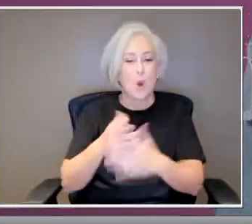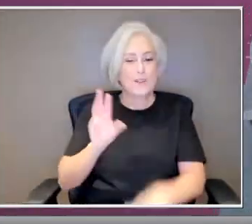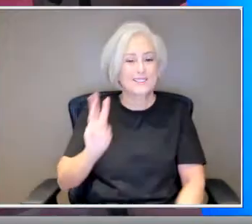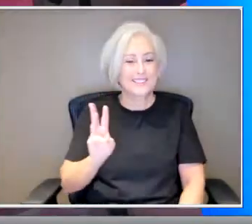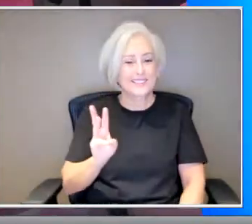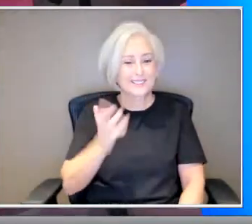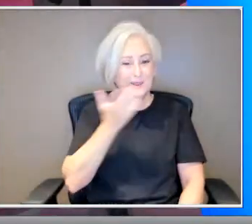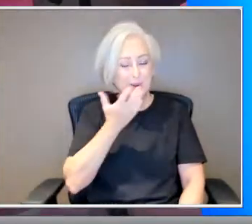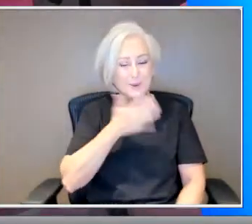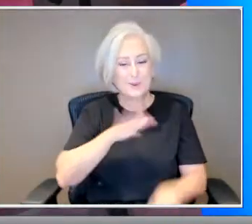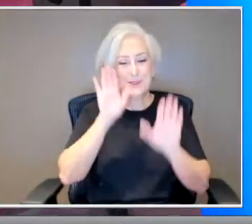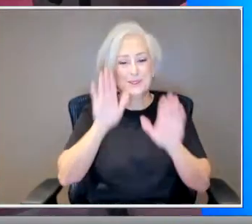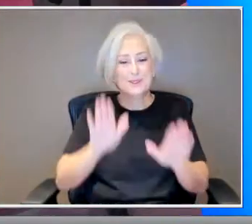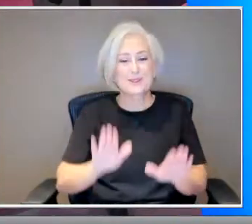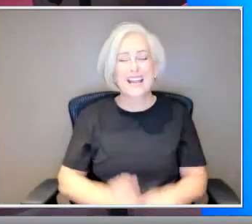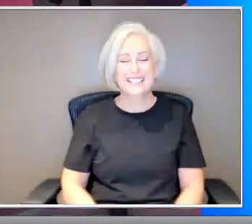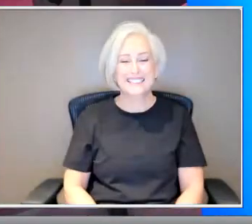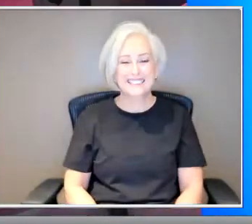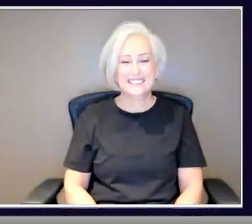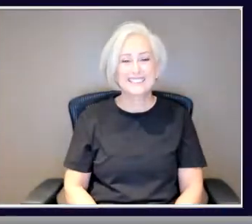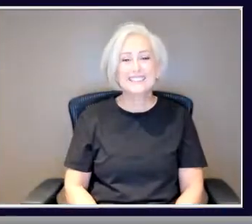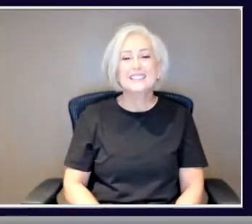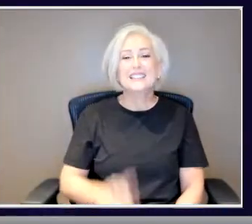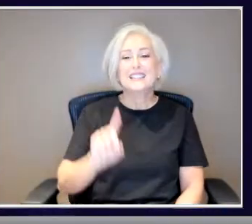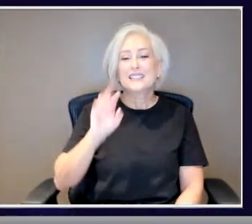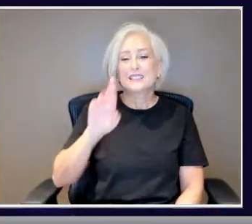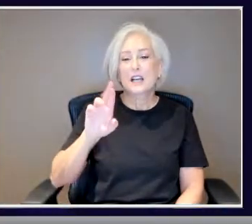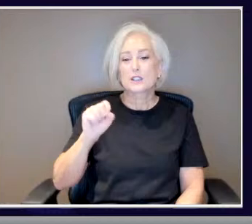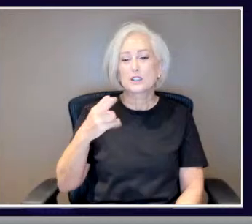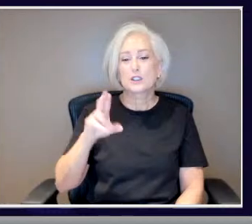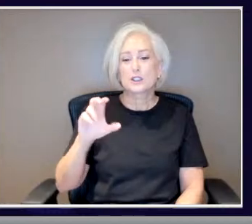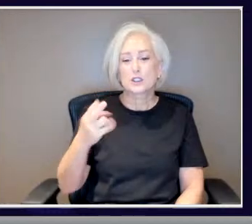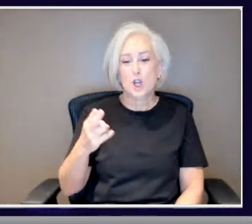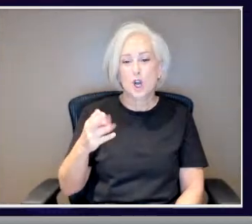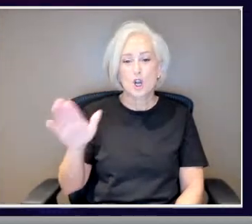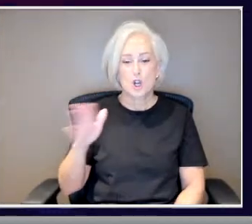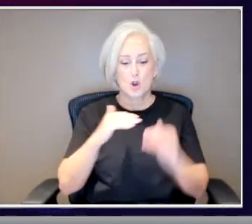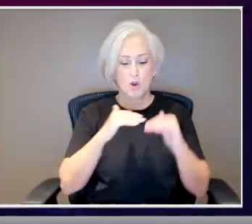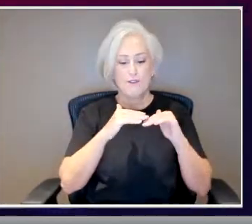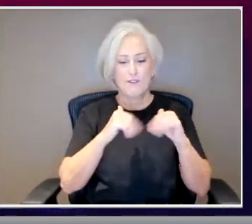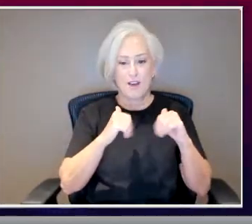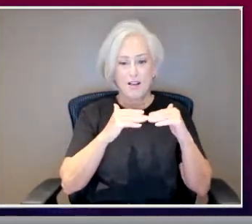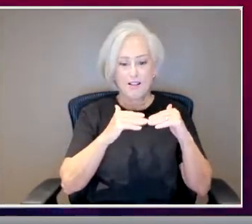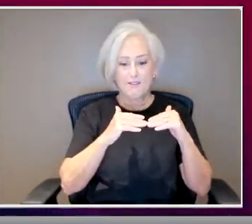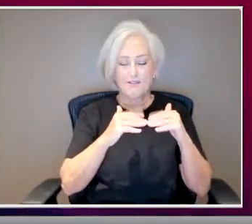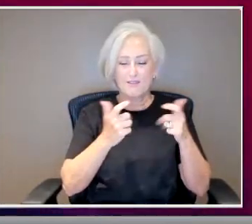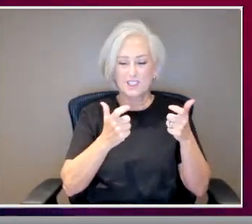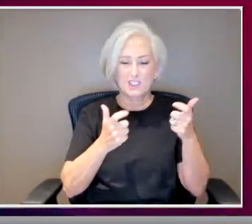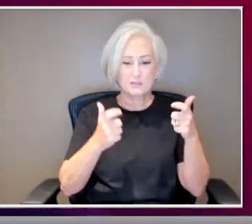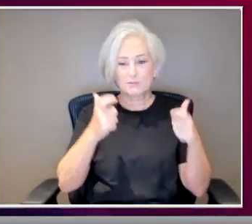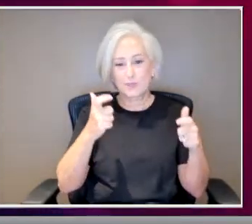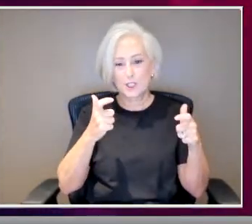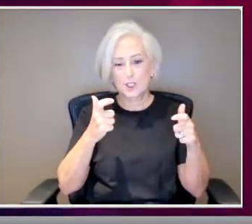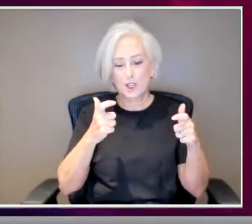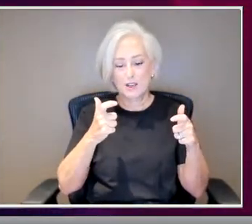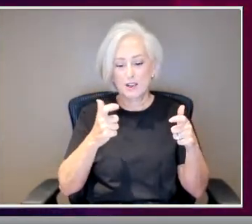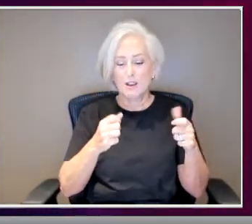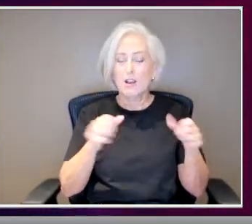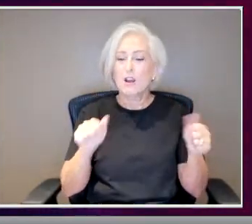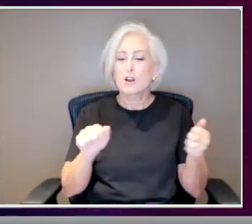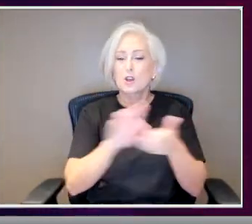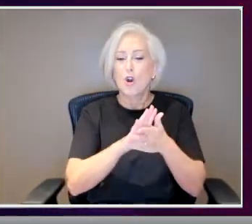is. Dr. Shah, Erica's valve was regurgitating, enlarged. What was the root cause of her heart